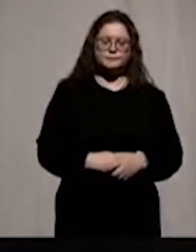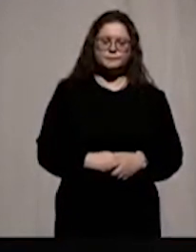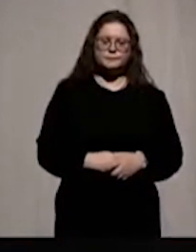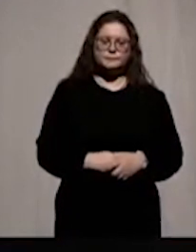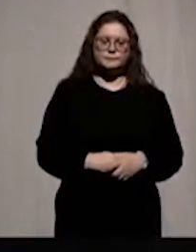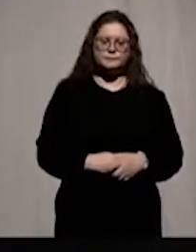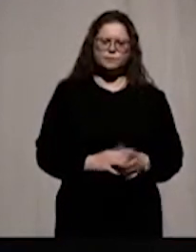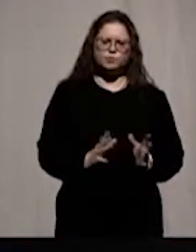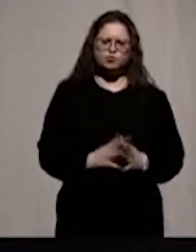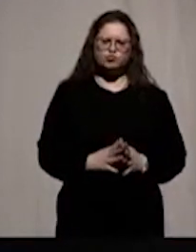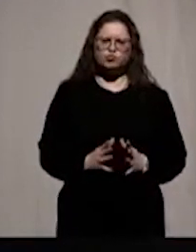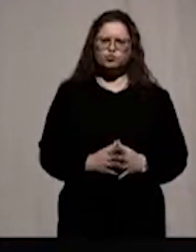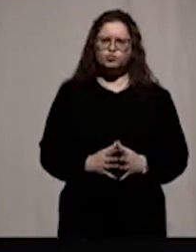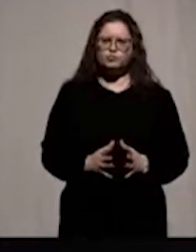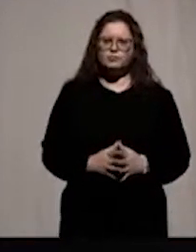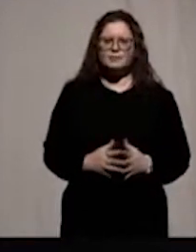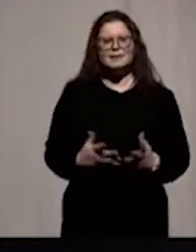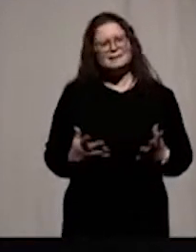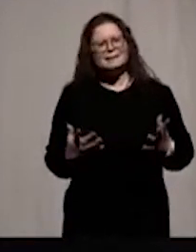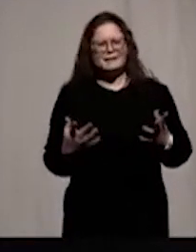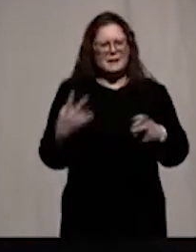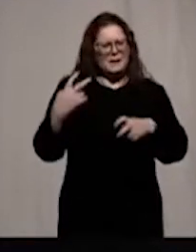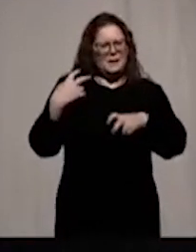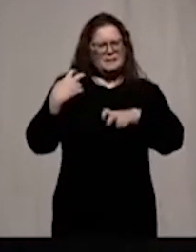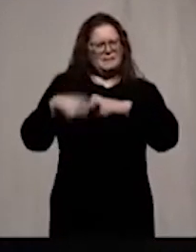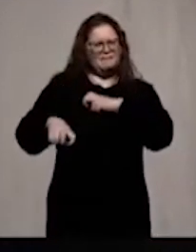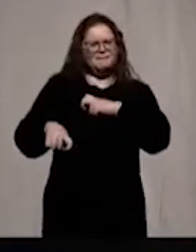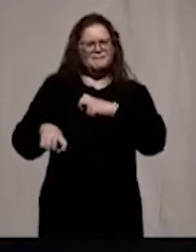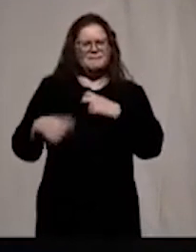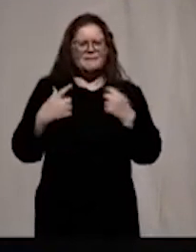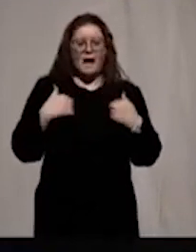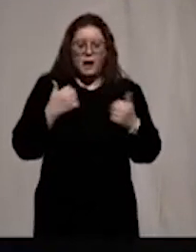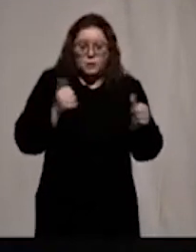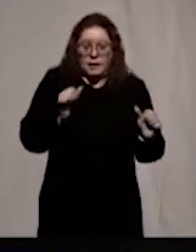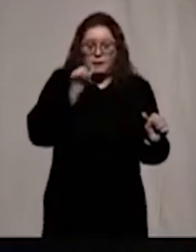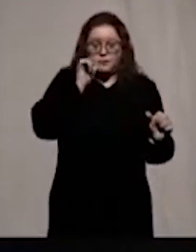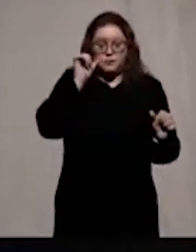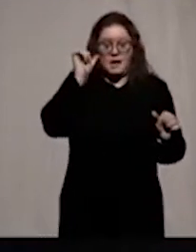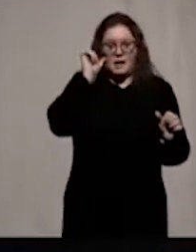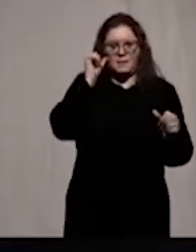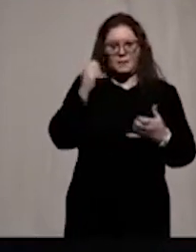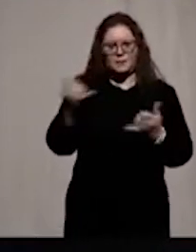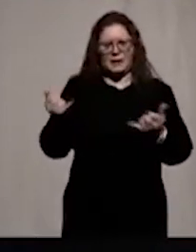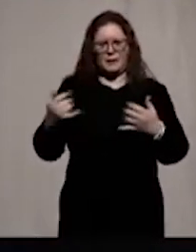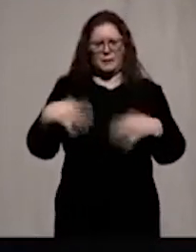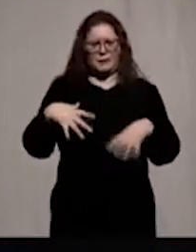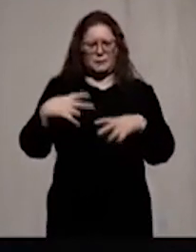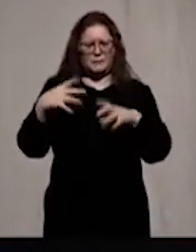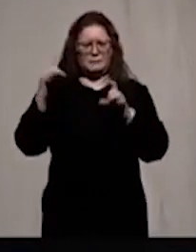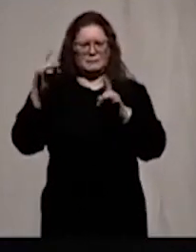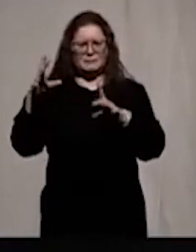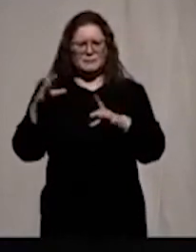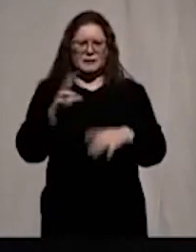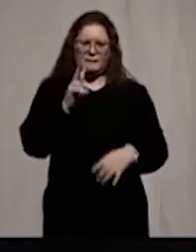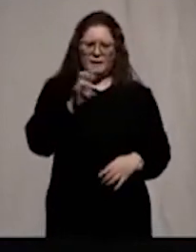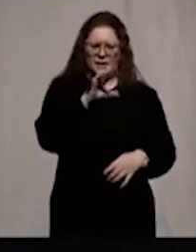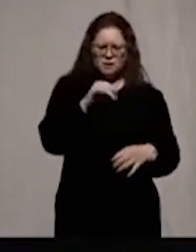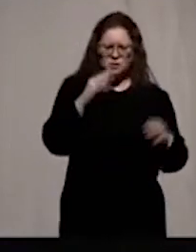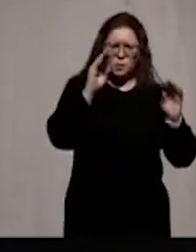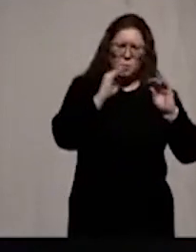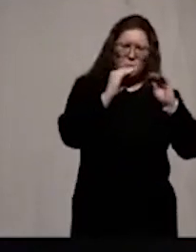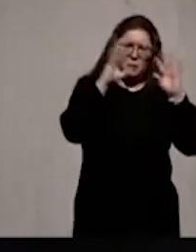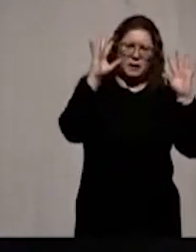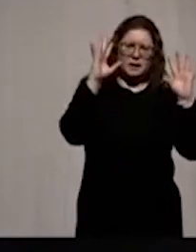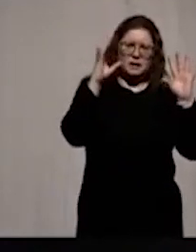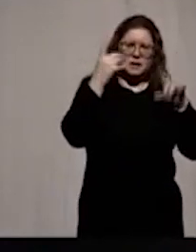I don't know. See, this is a hard exercise. I was trying this the other day. So bright, can't see. Red wait. light, blue light.